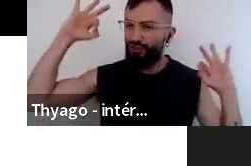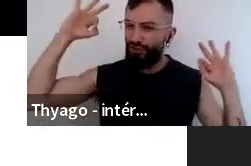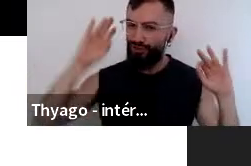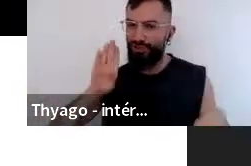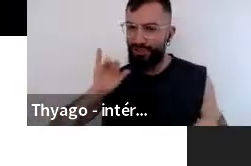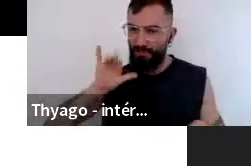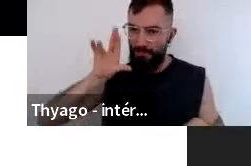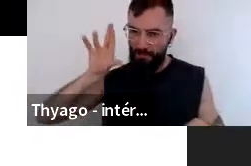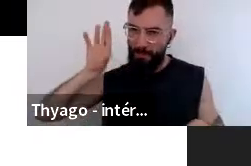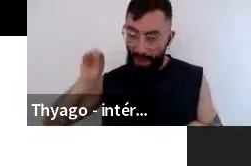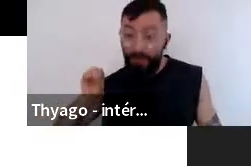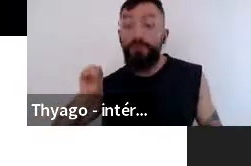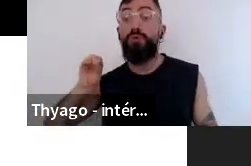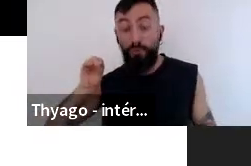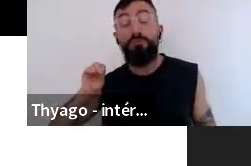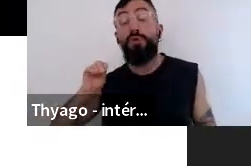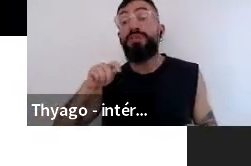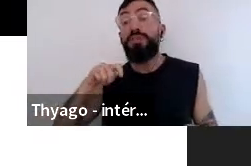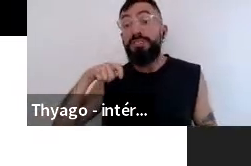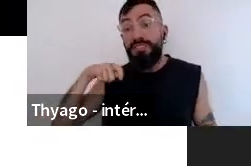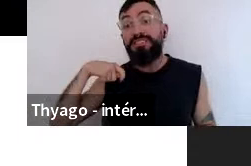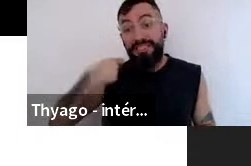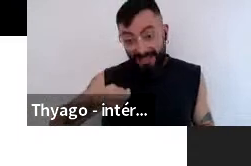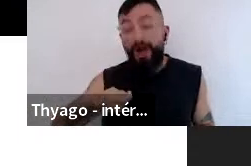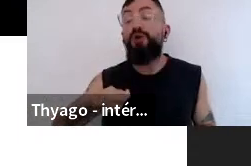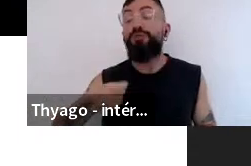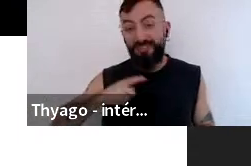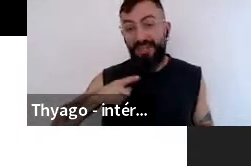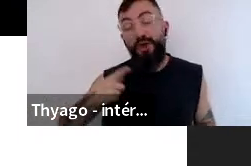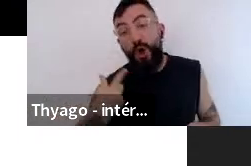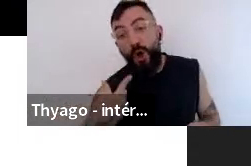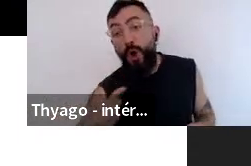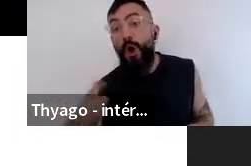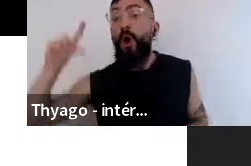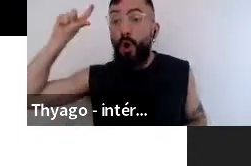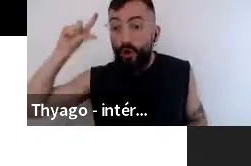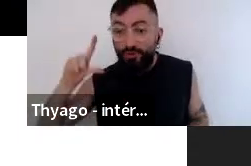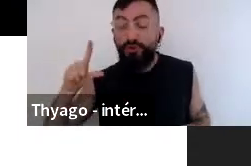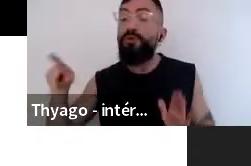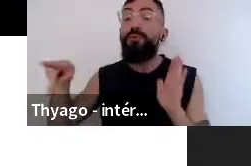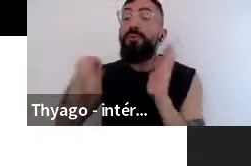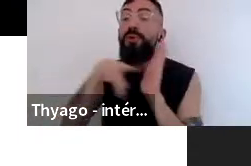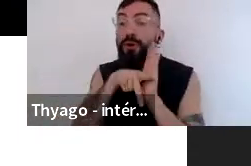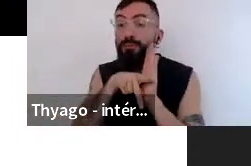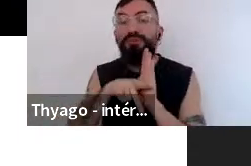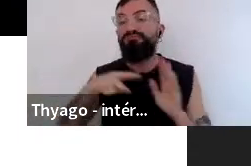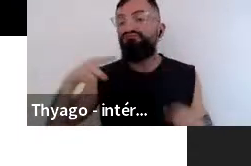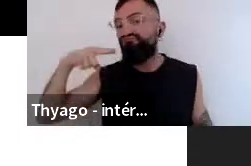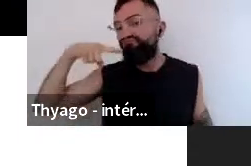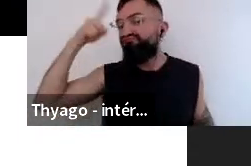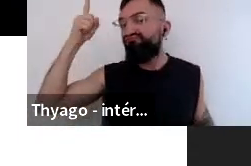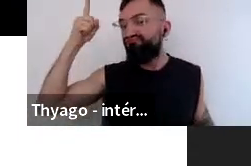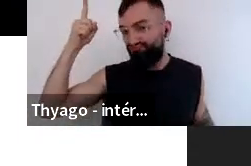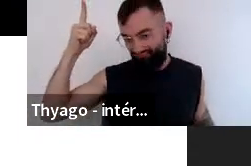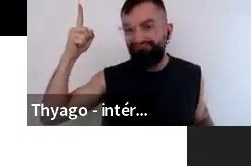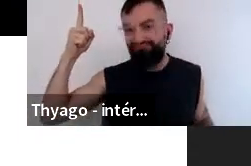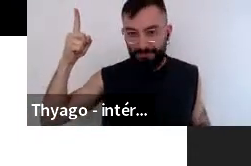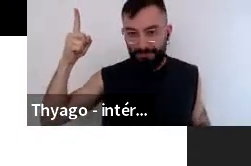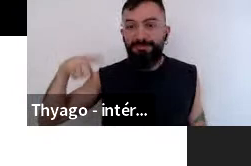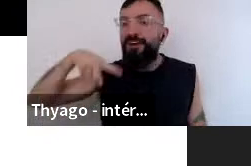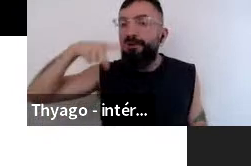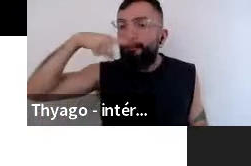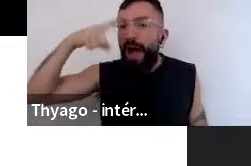another sign for it is the same sign we use for snob, snobbish. Okay,